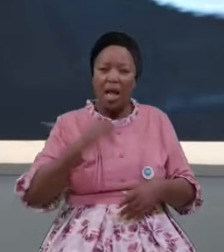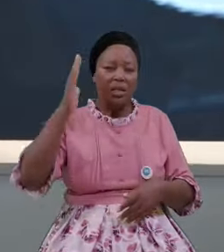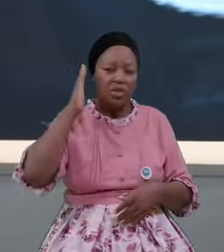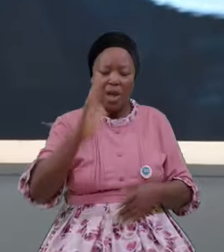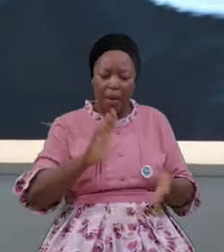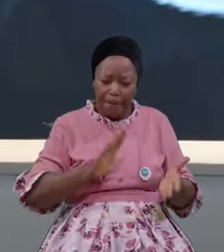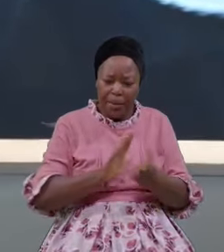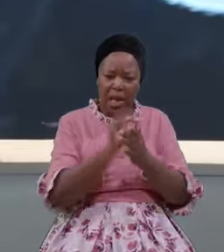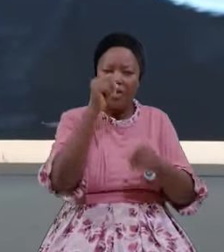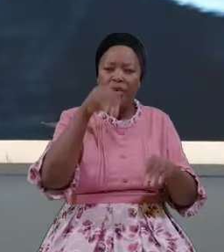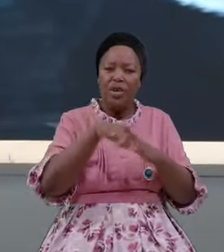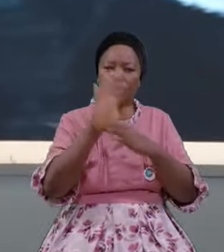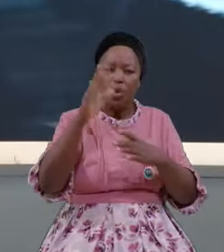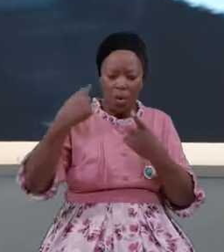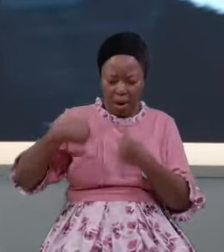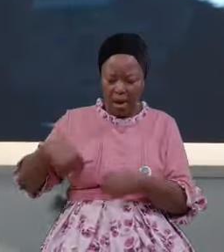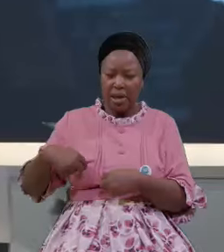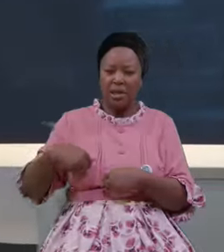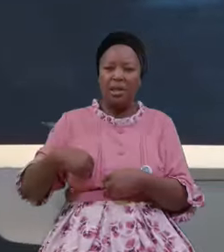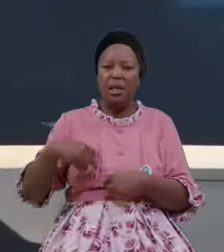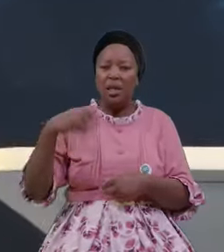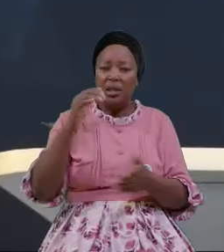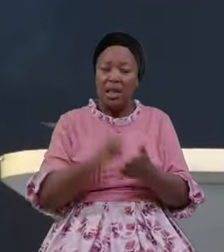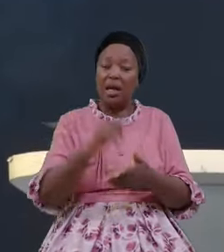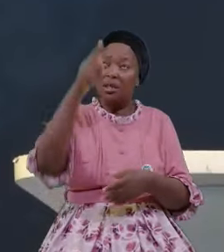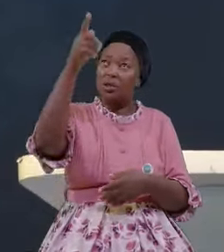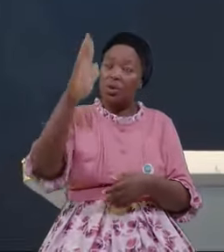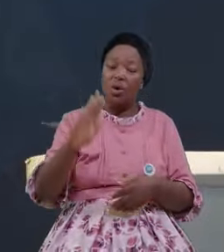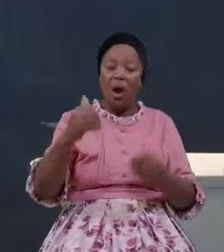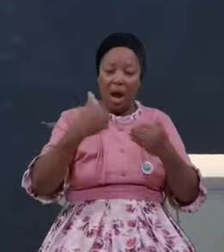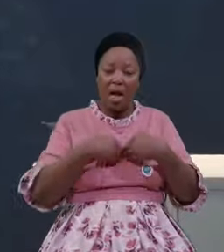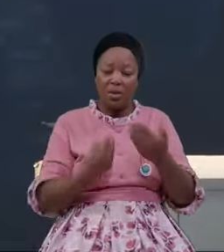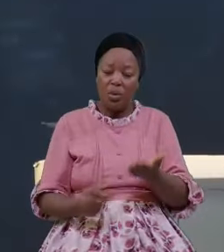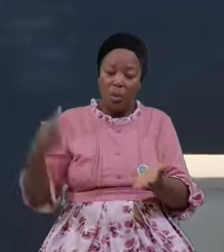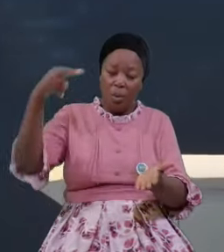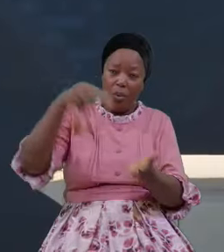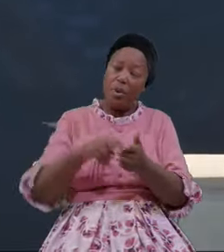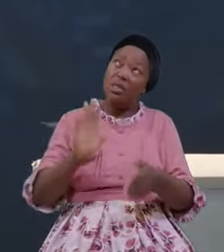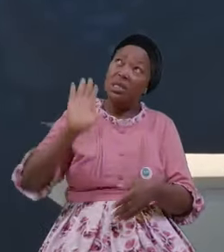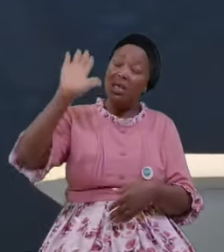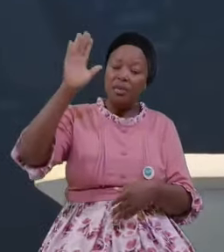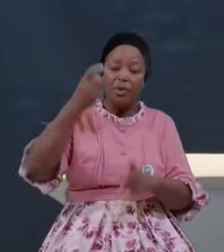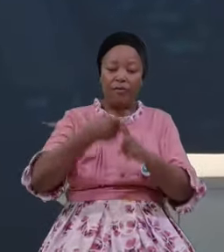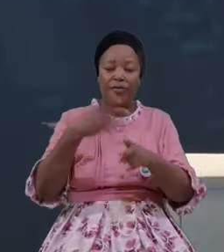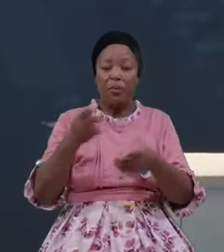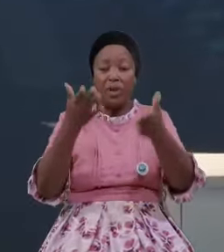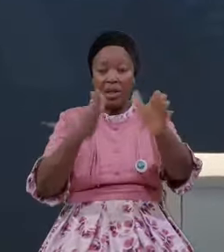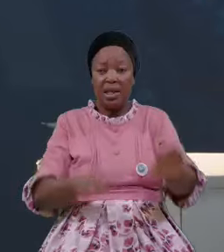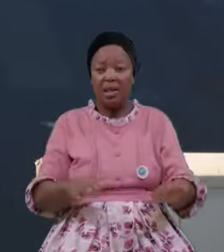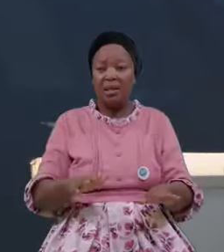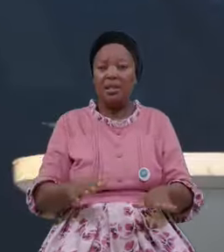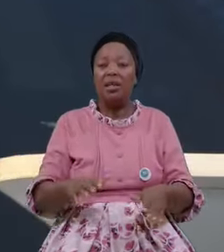in thine heart that God has raised him from the dead,